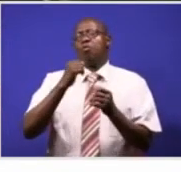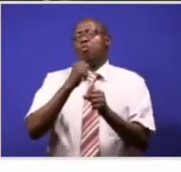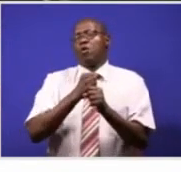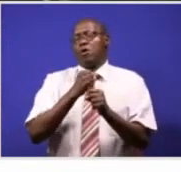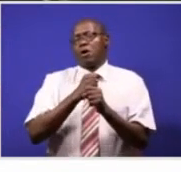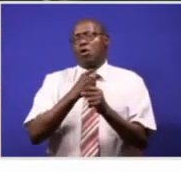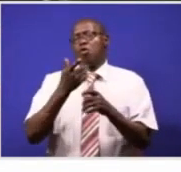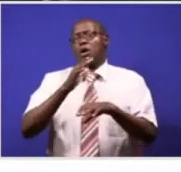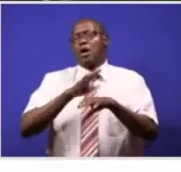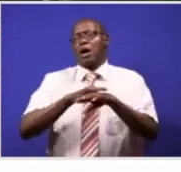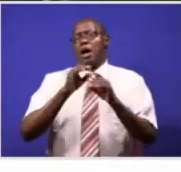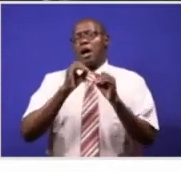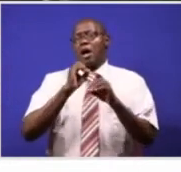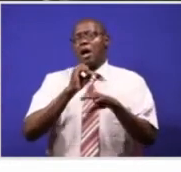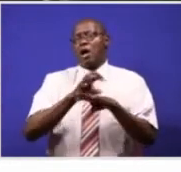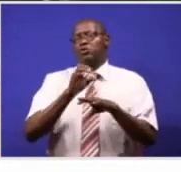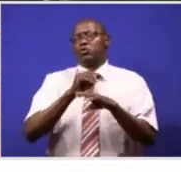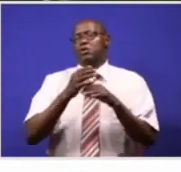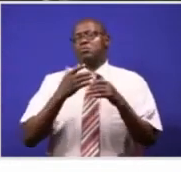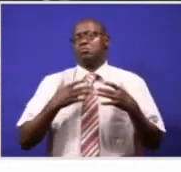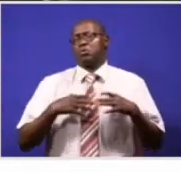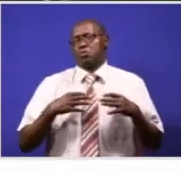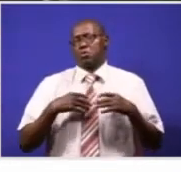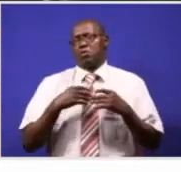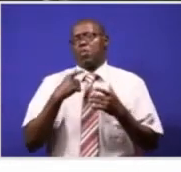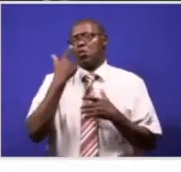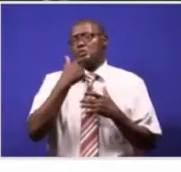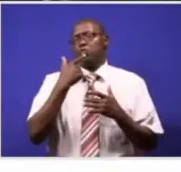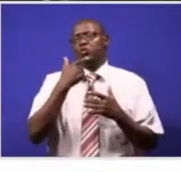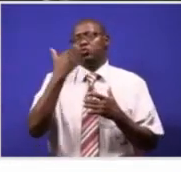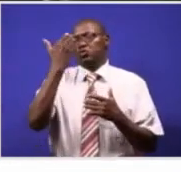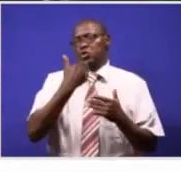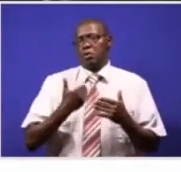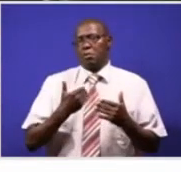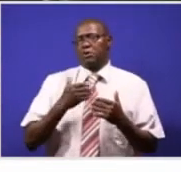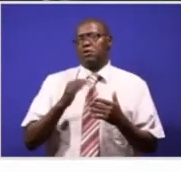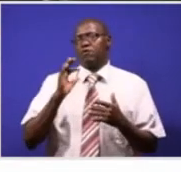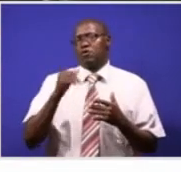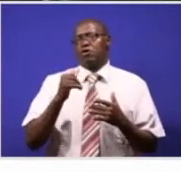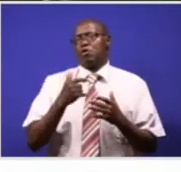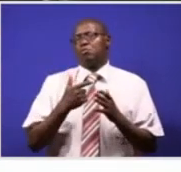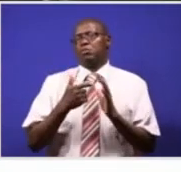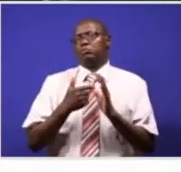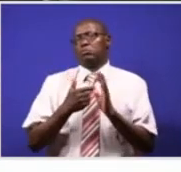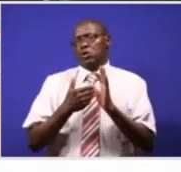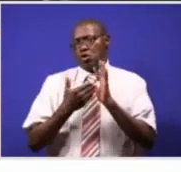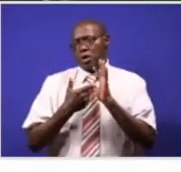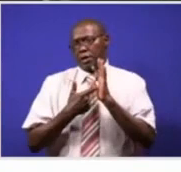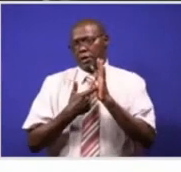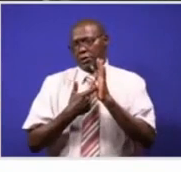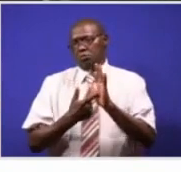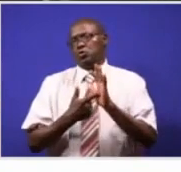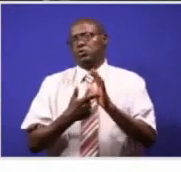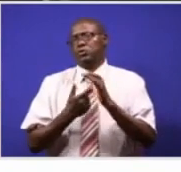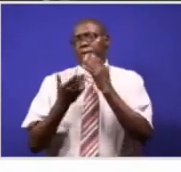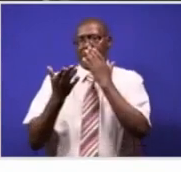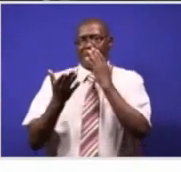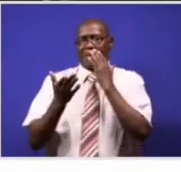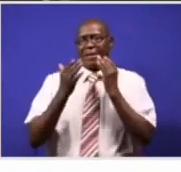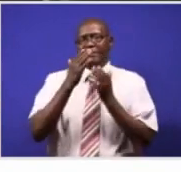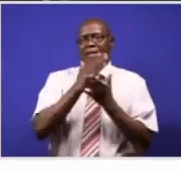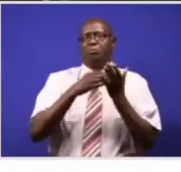on counseling people who simply got traumatized because they were exposed to some, kind